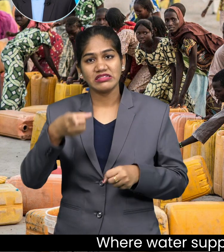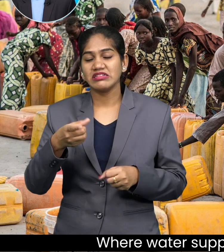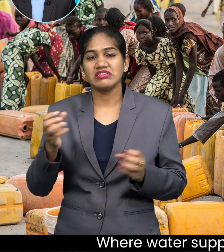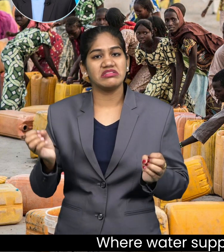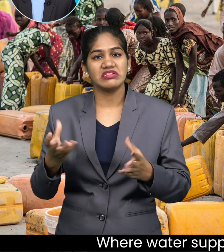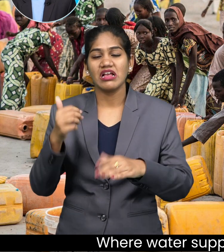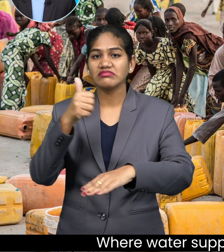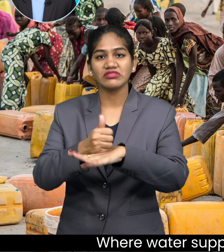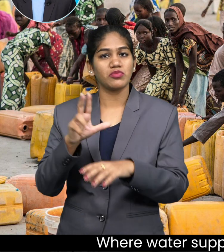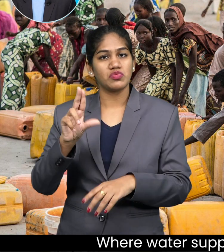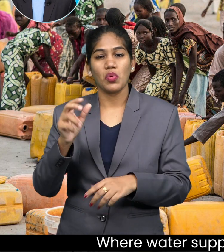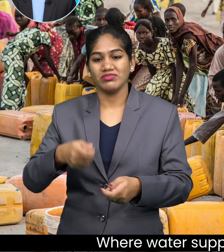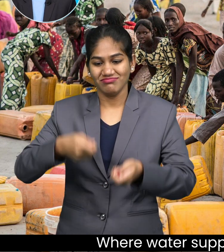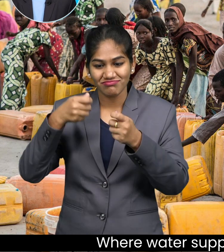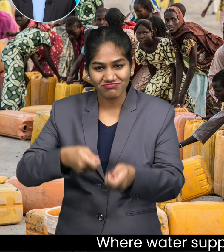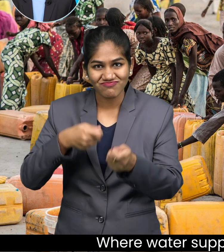installed.